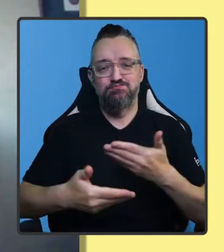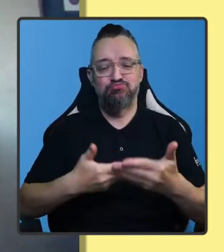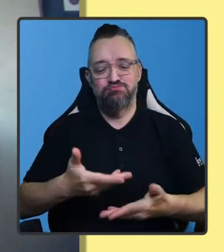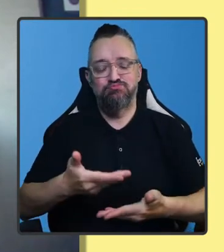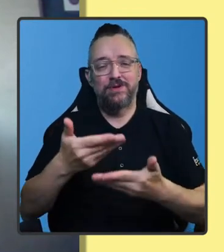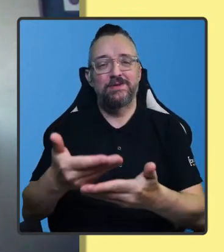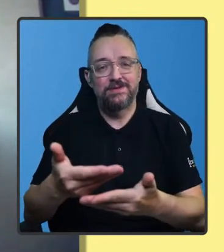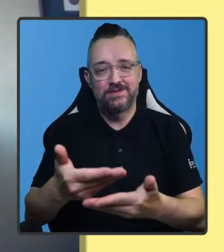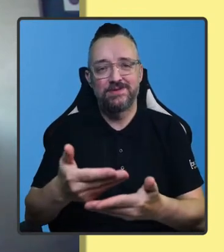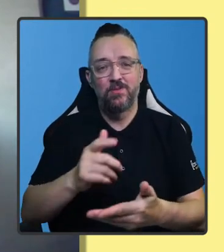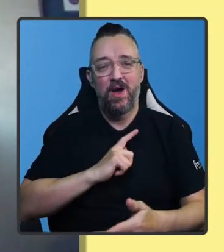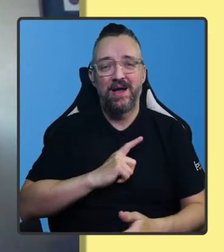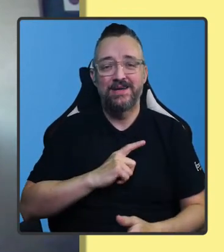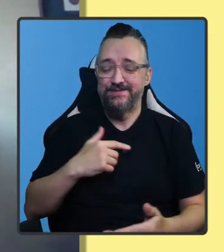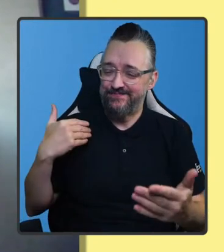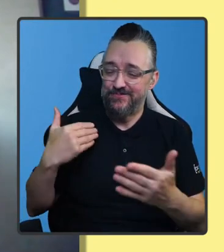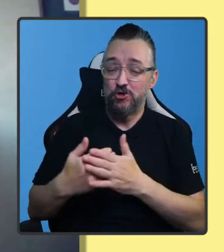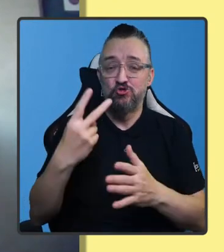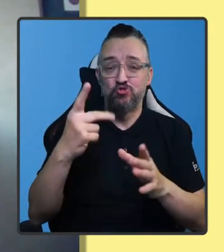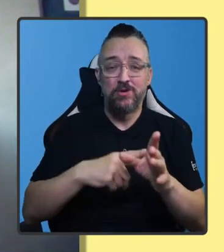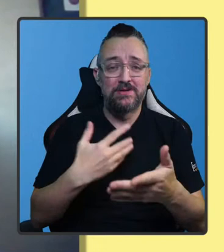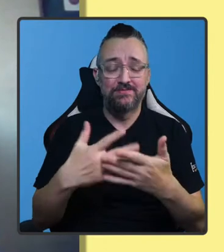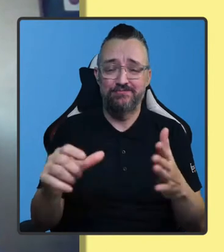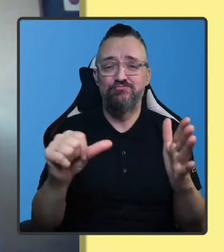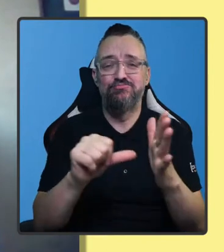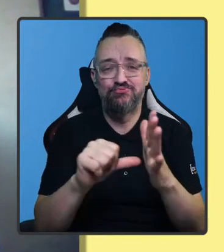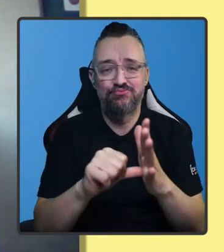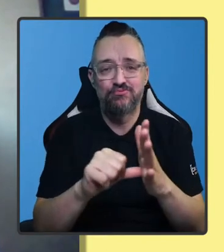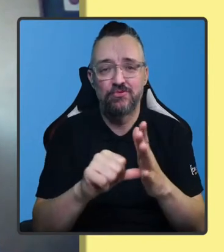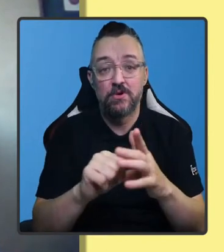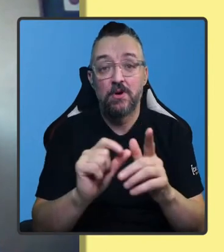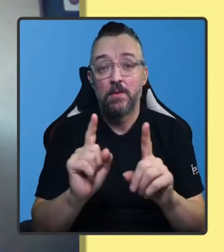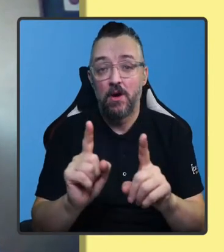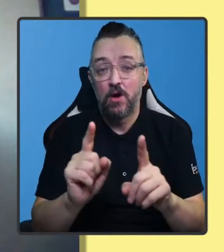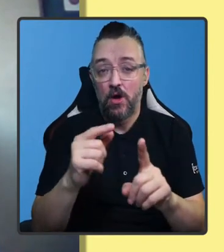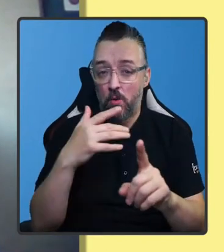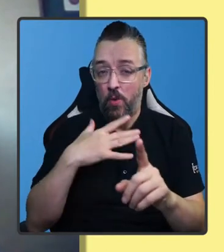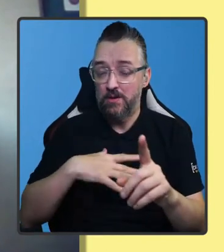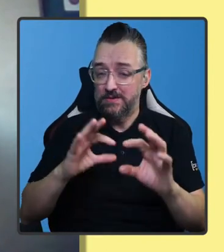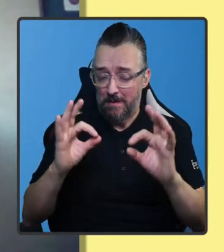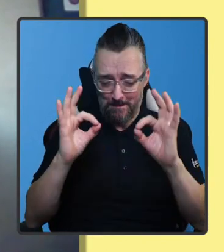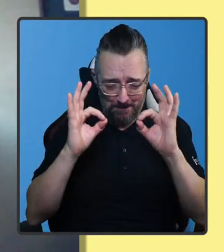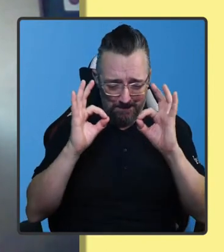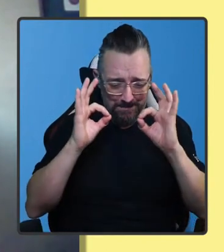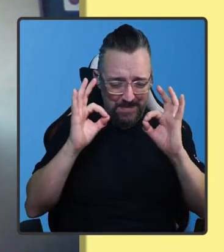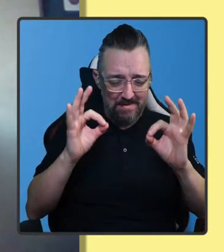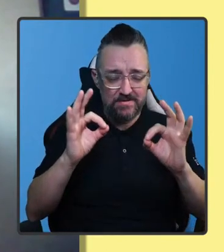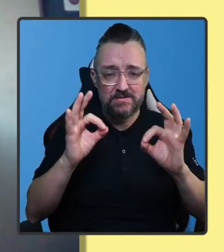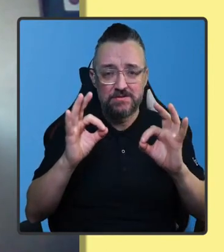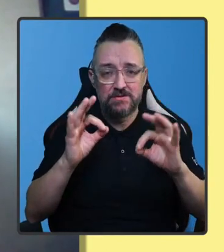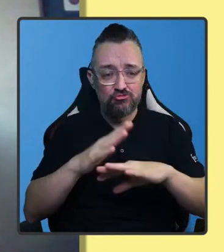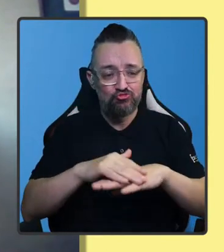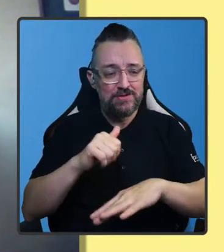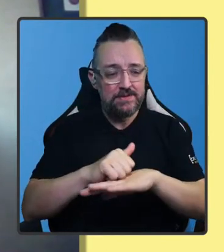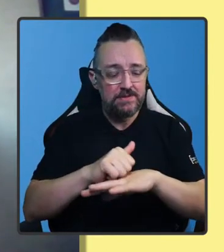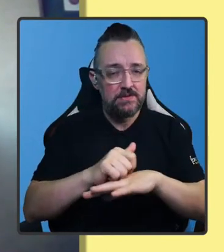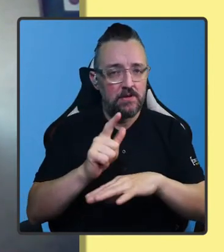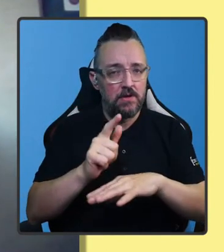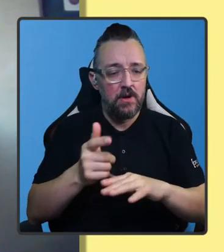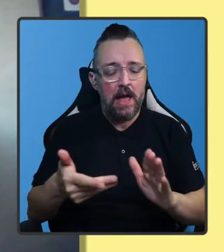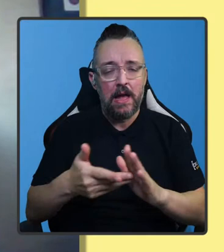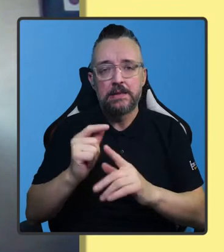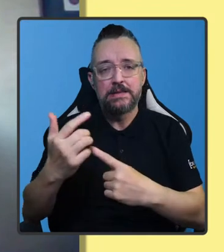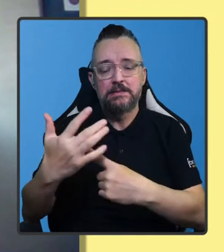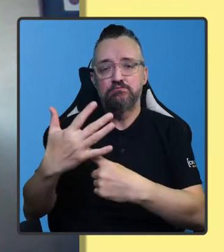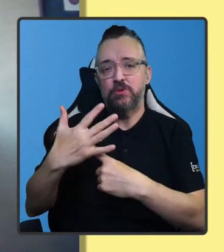up for a really tough 2 years. But striving for that perfect Christmas can put real pressure on individuals. So